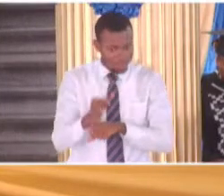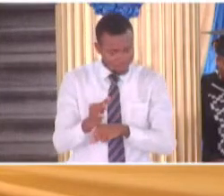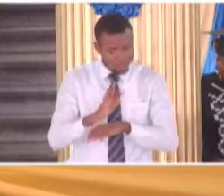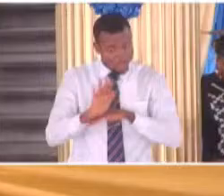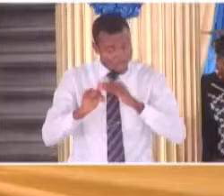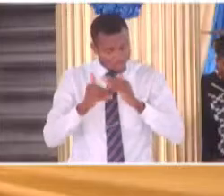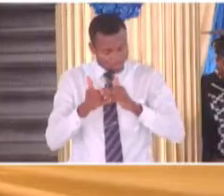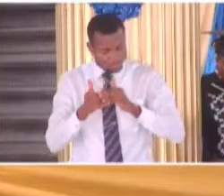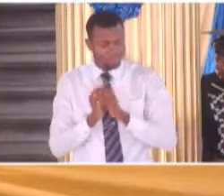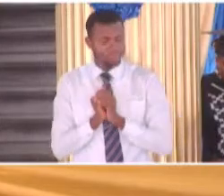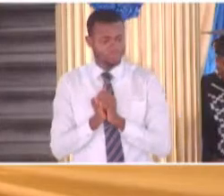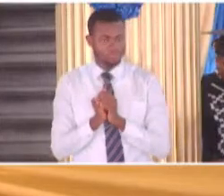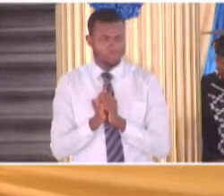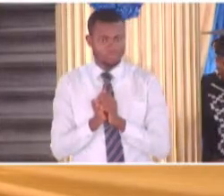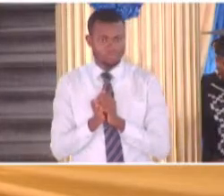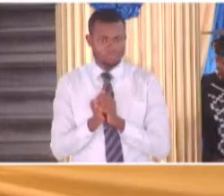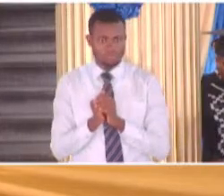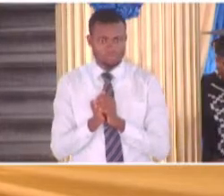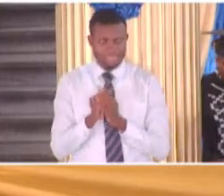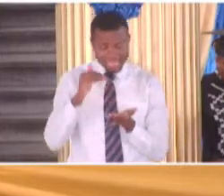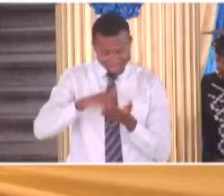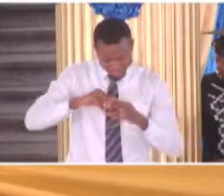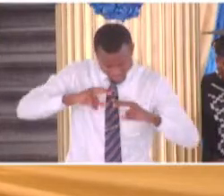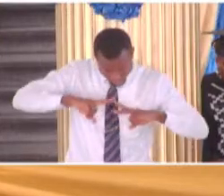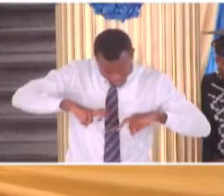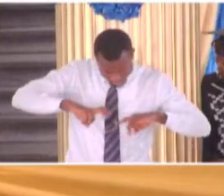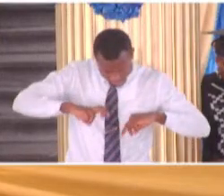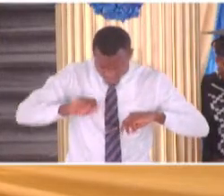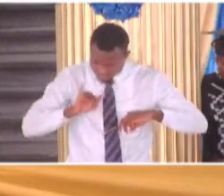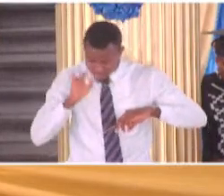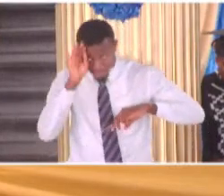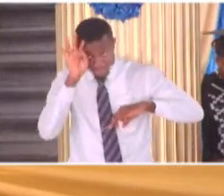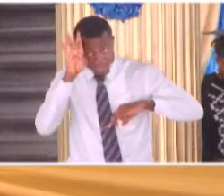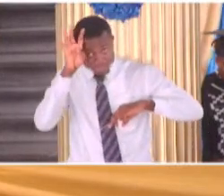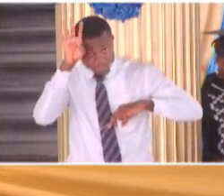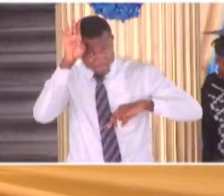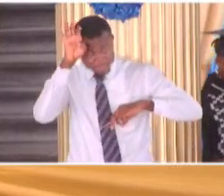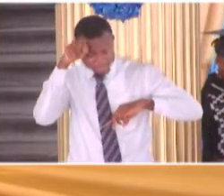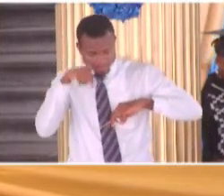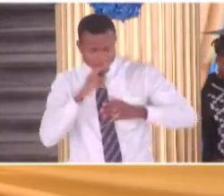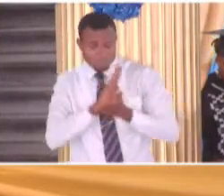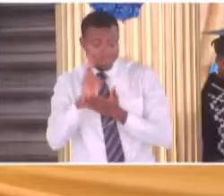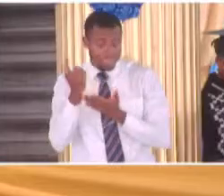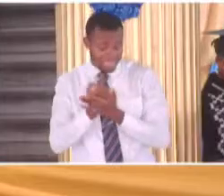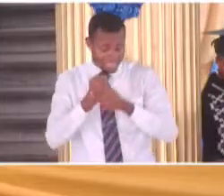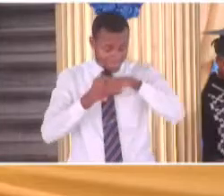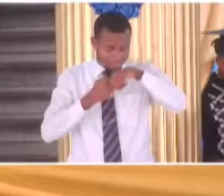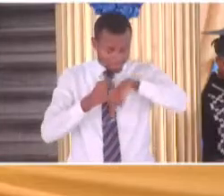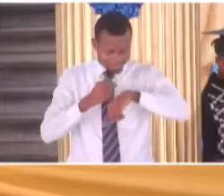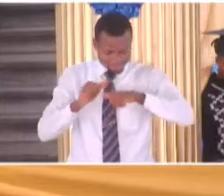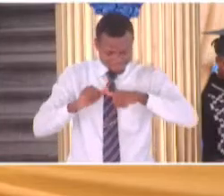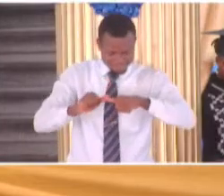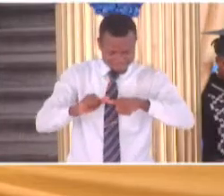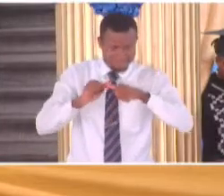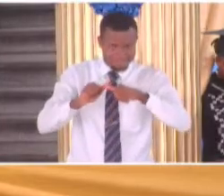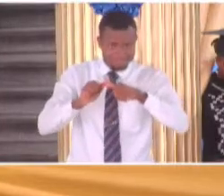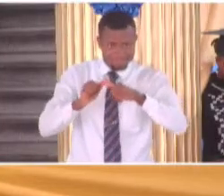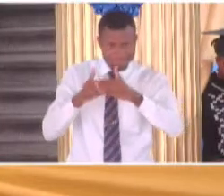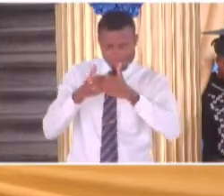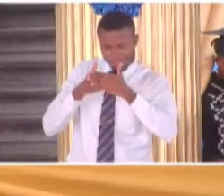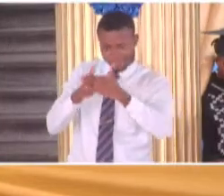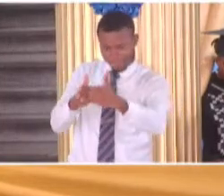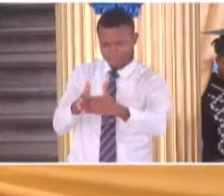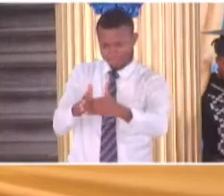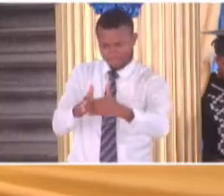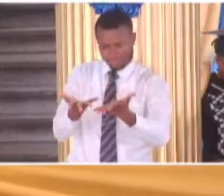platform. Research and innovation. The University of Ghana continues to lead in the field of